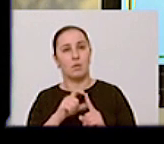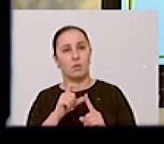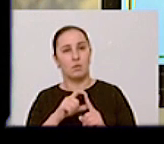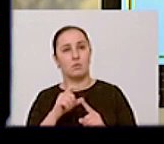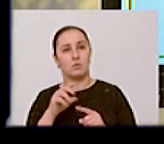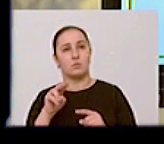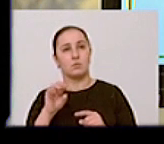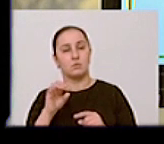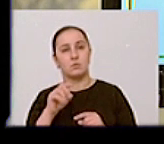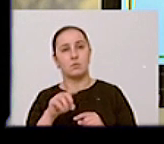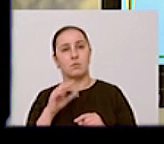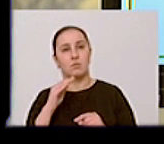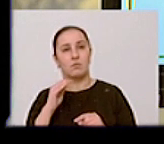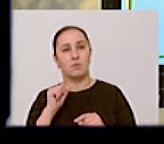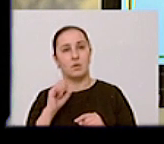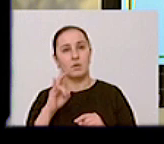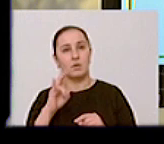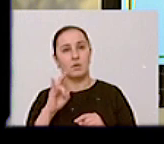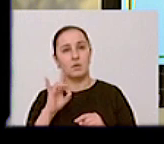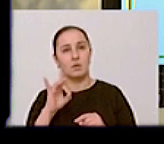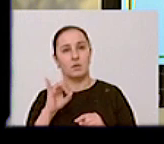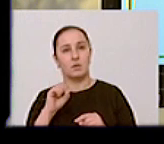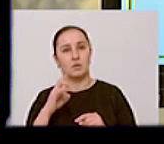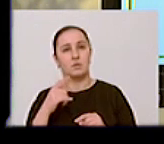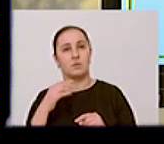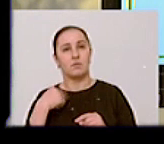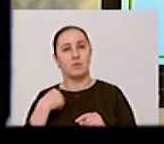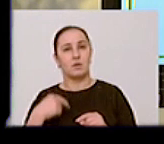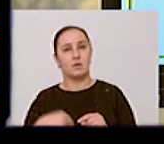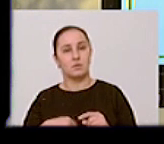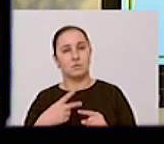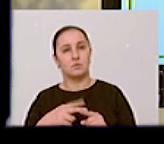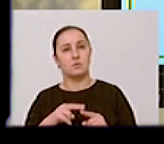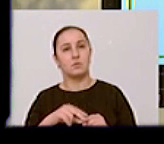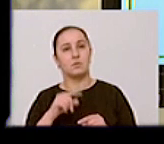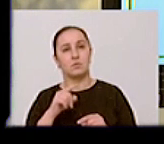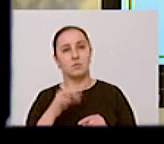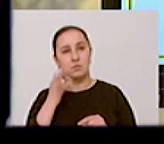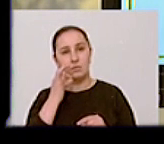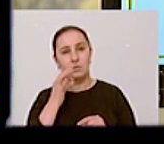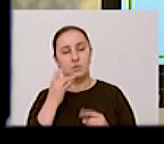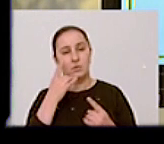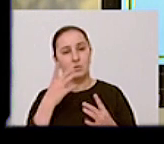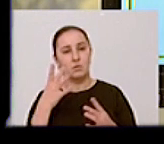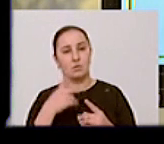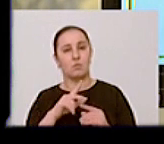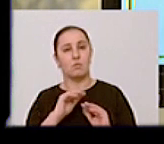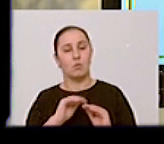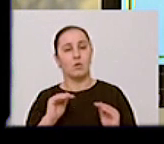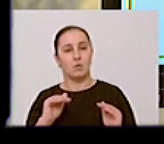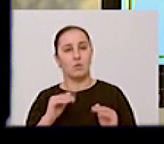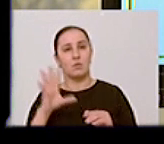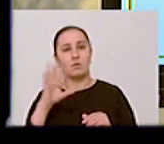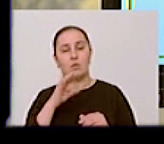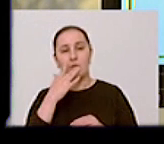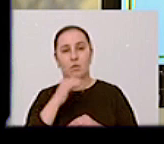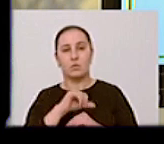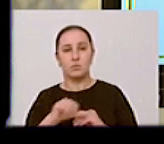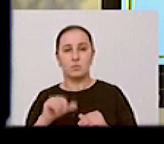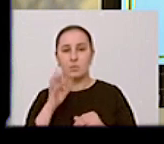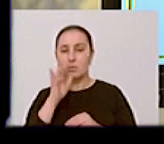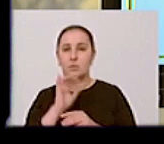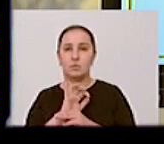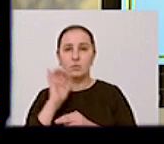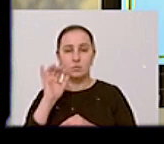ma'nodoshdir. Farangiston, Fransiya. Yodingizda bo'lsa, ziyoli farzandlarni xorij